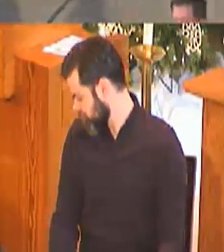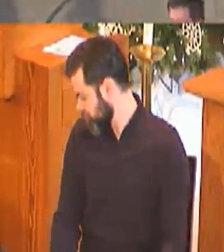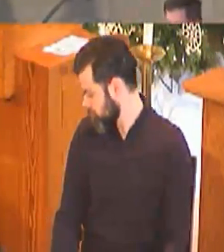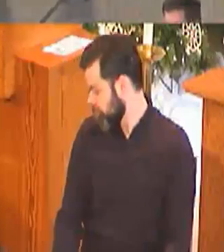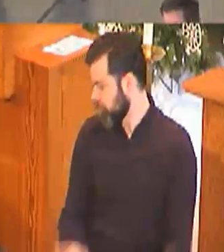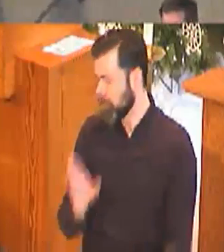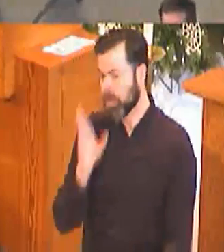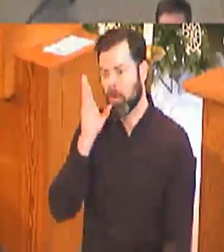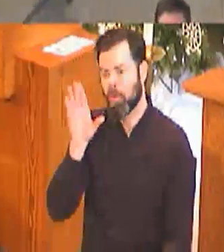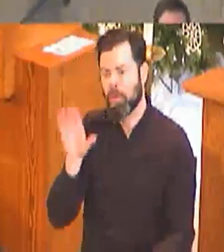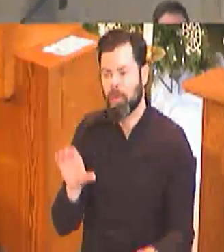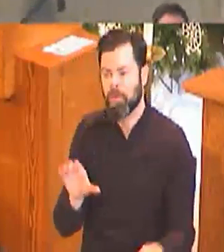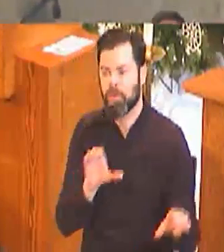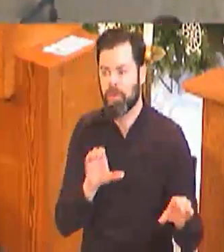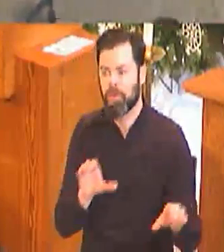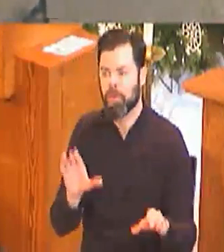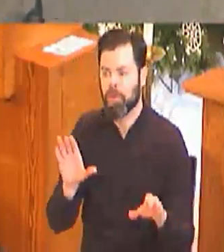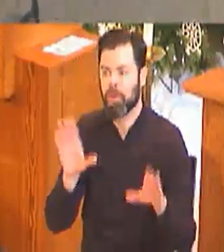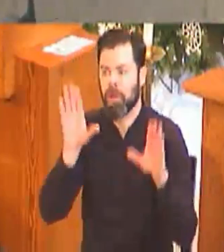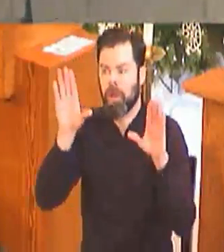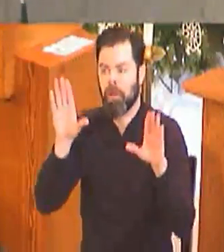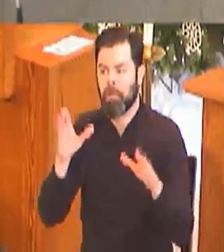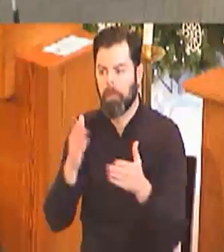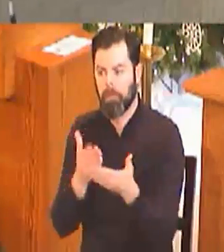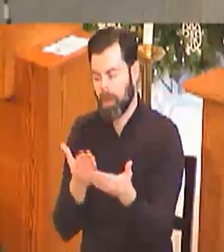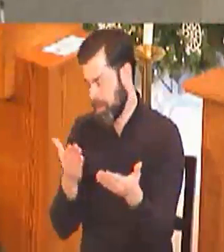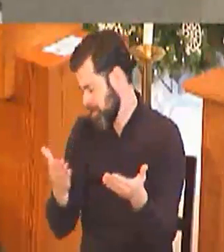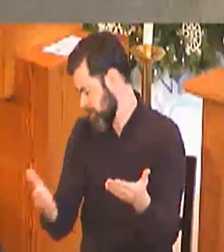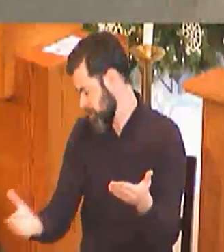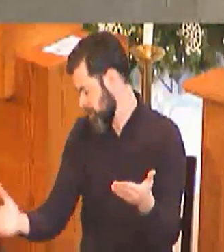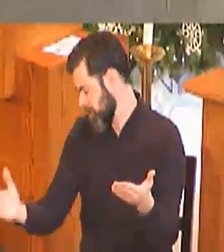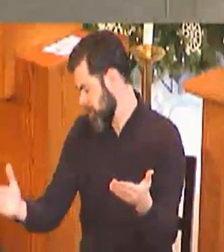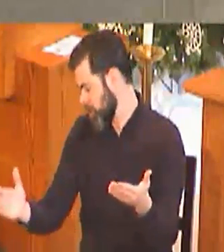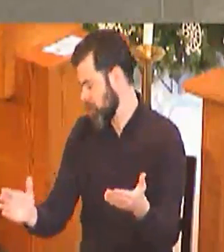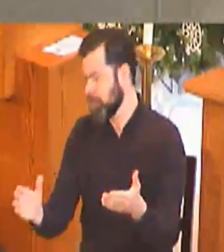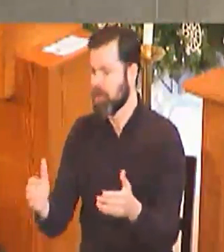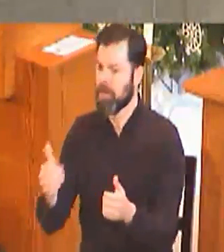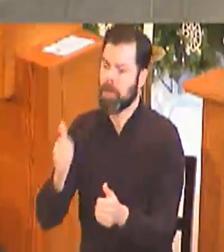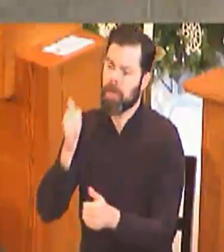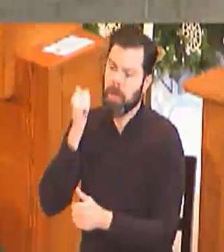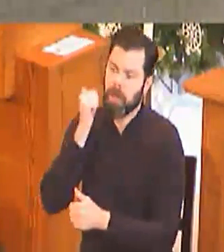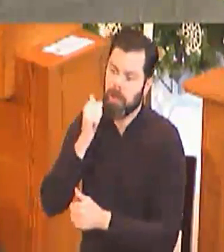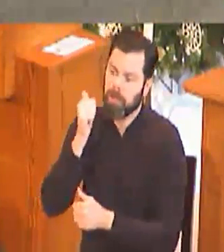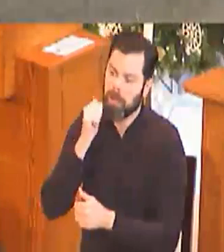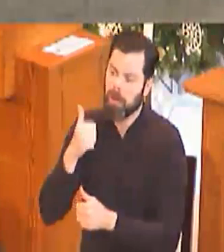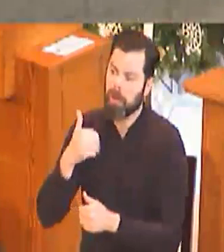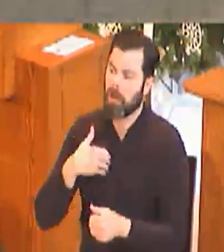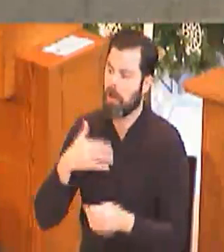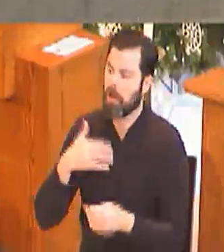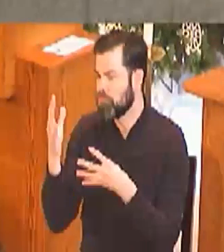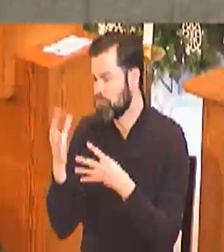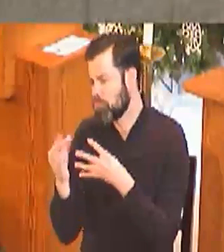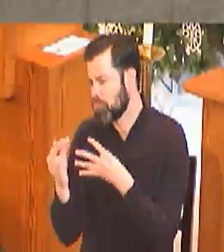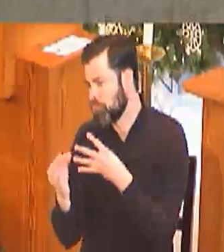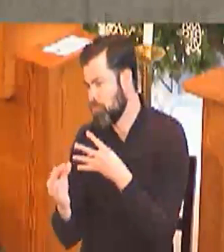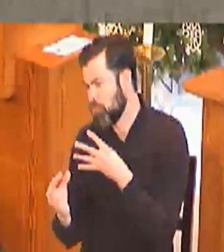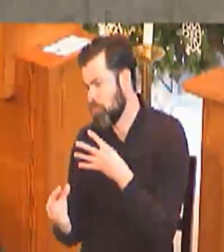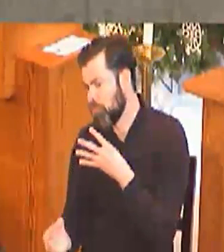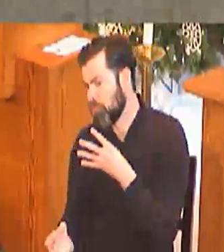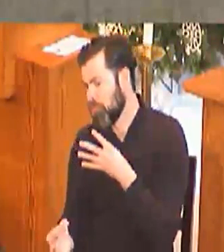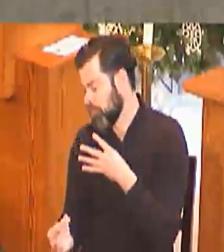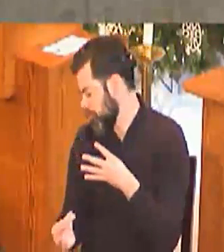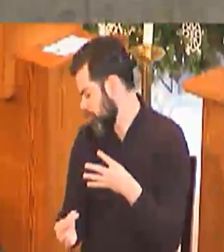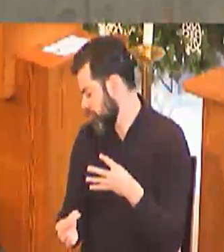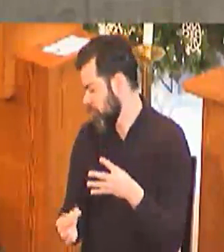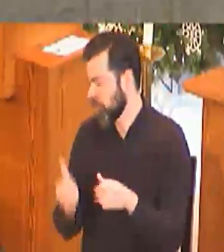You will do amazing things with the choice each new day brings. And